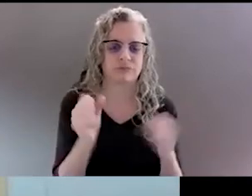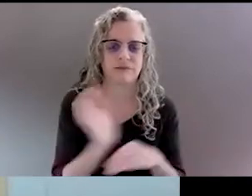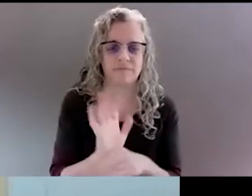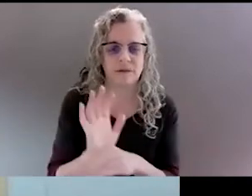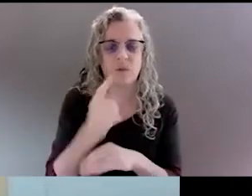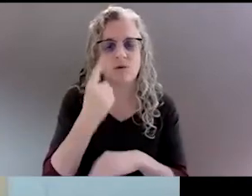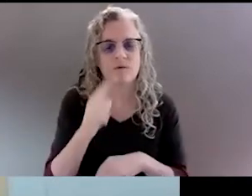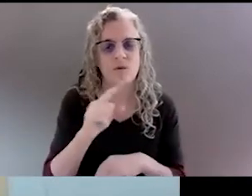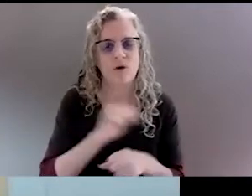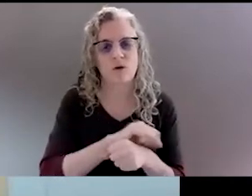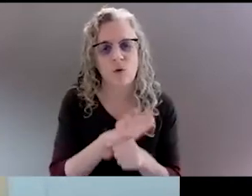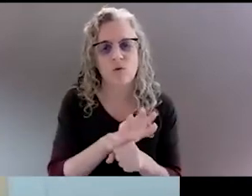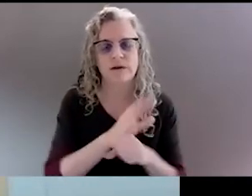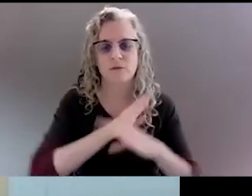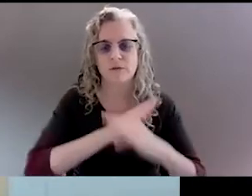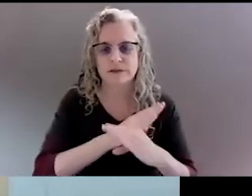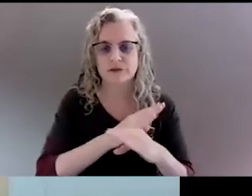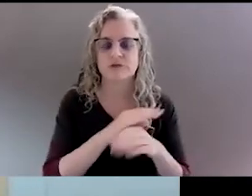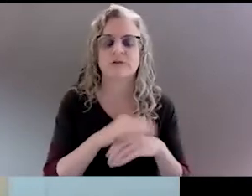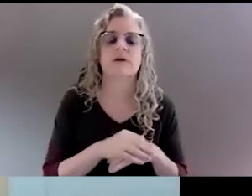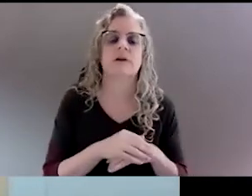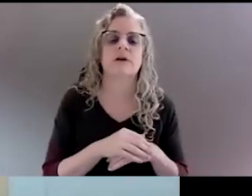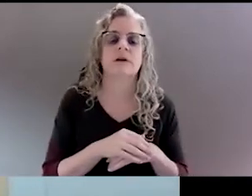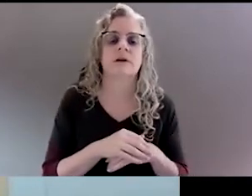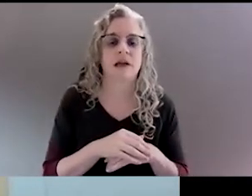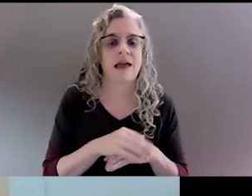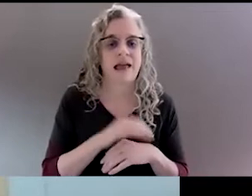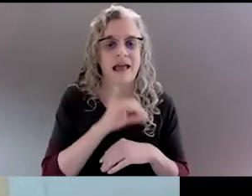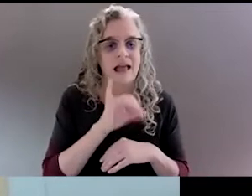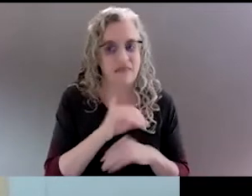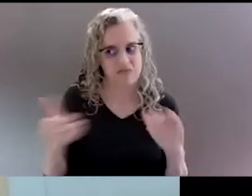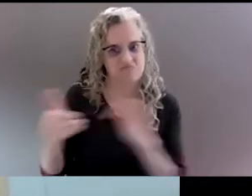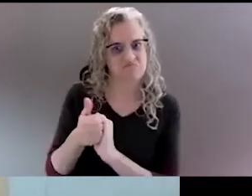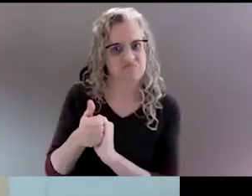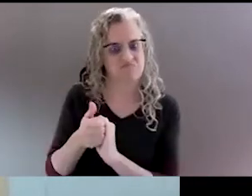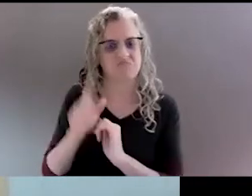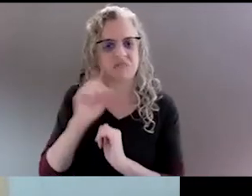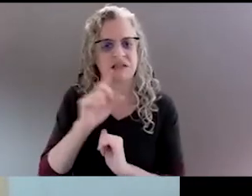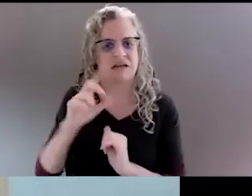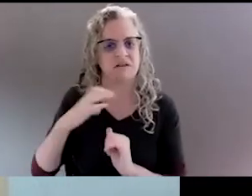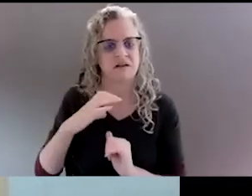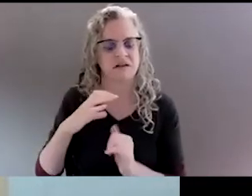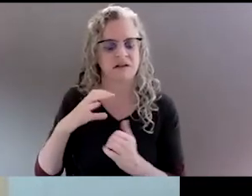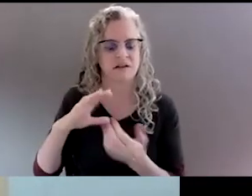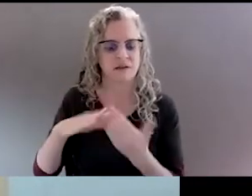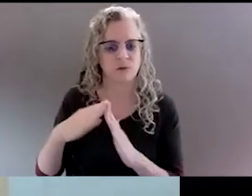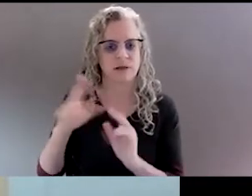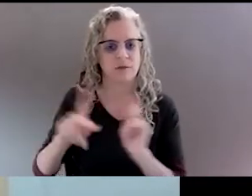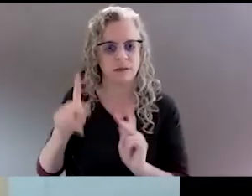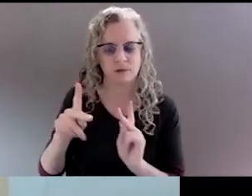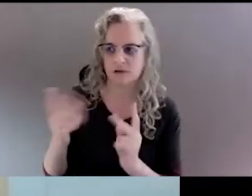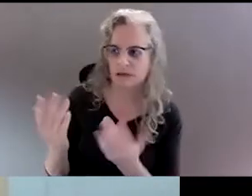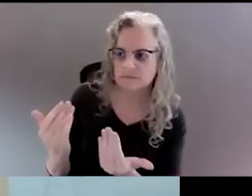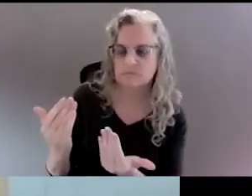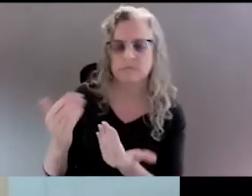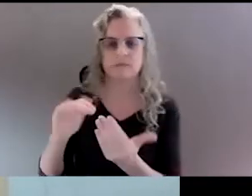and worked with people in the deaf community to select which messages are going to resonate most, and how to get those videos